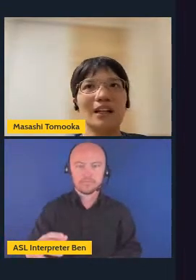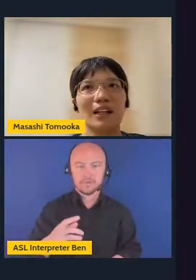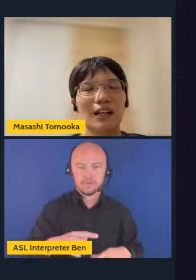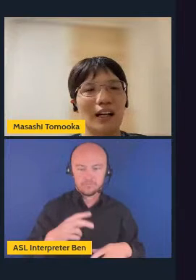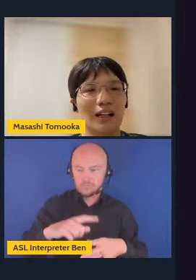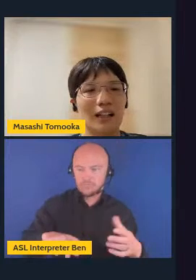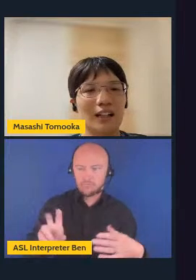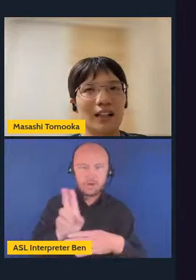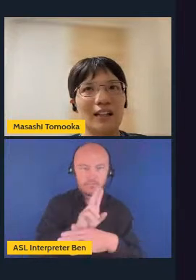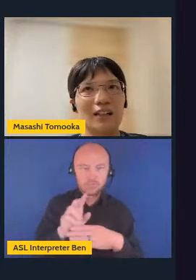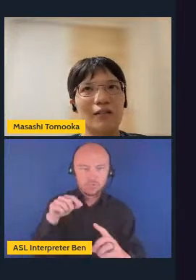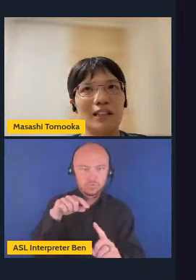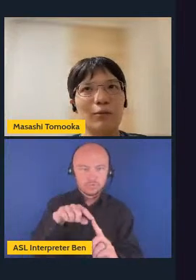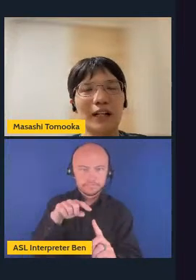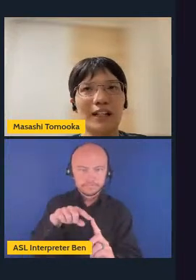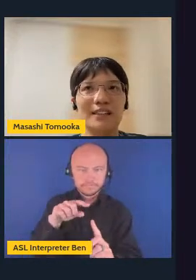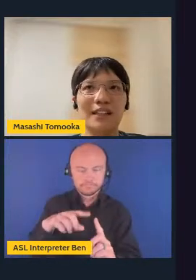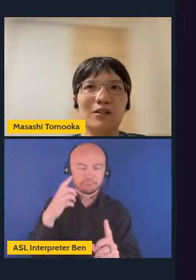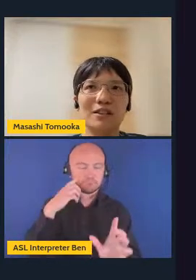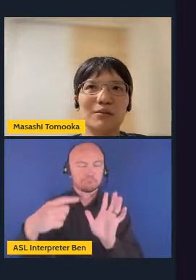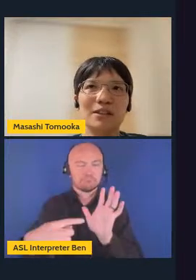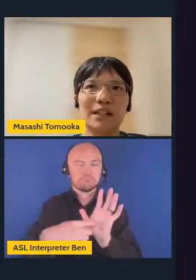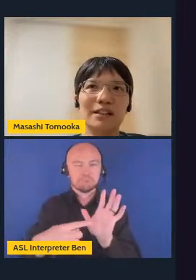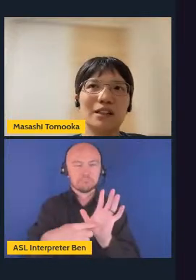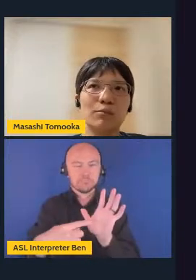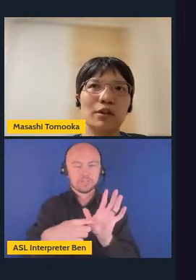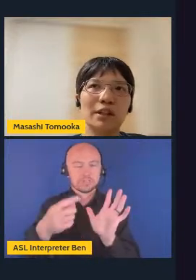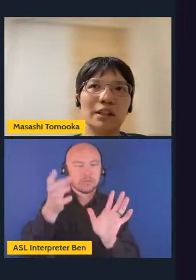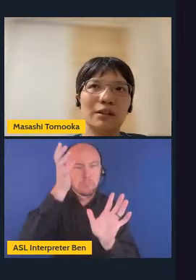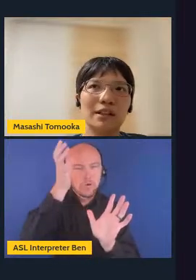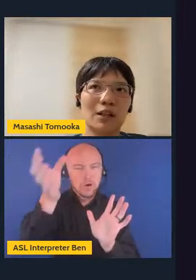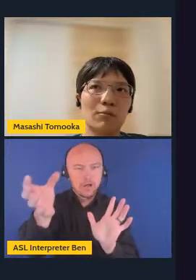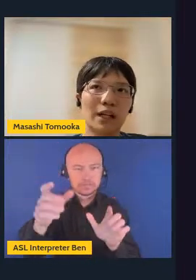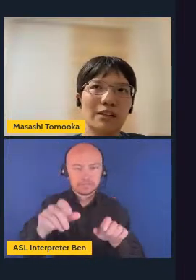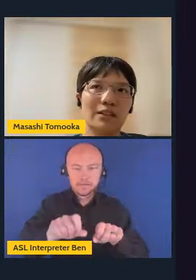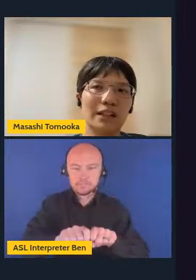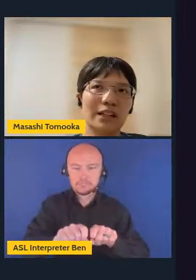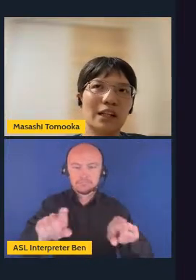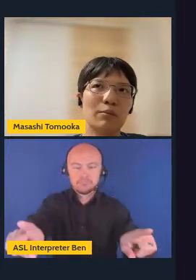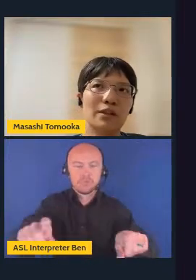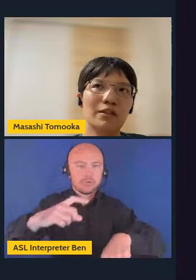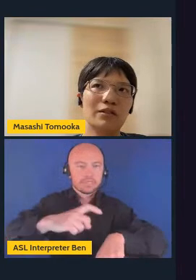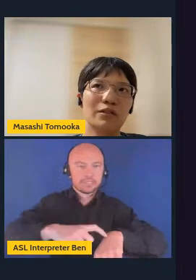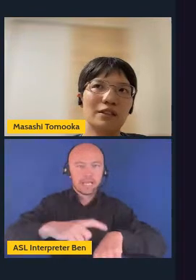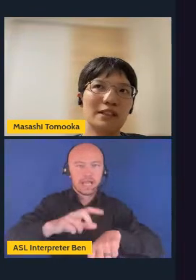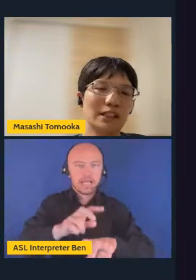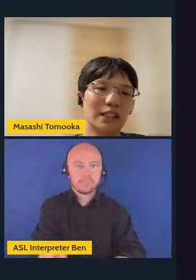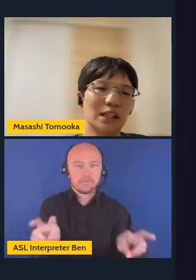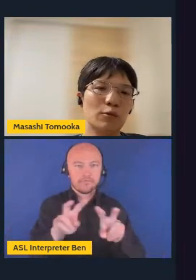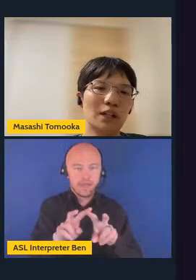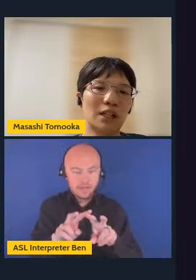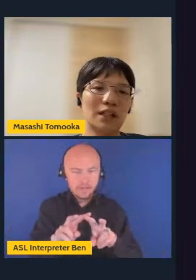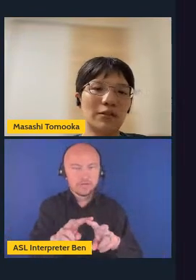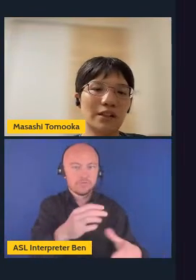using. For example, understanding concepts like deploying time value can help you to use CDK more